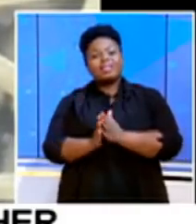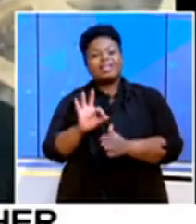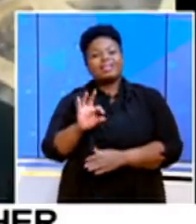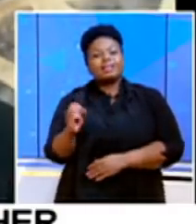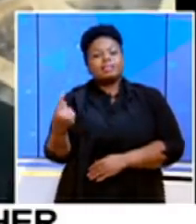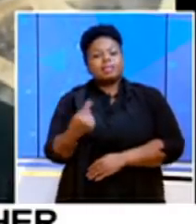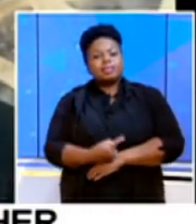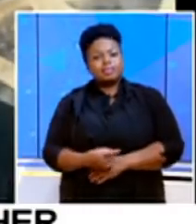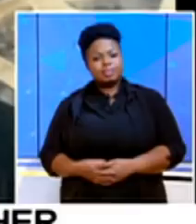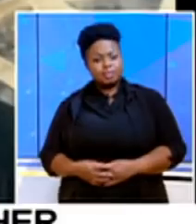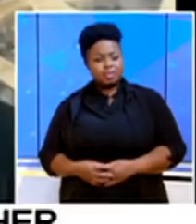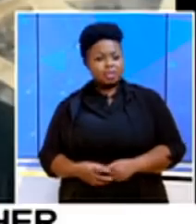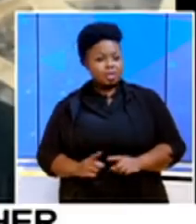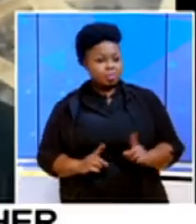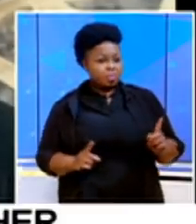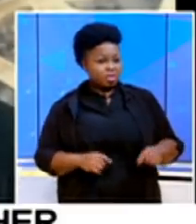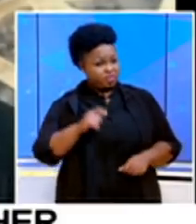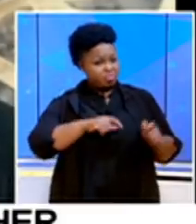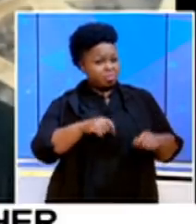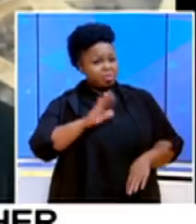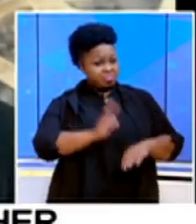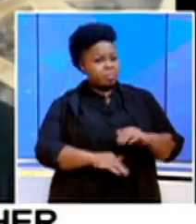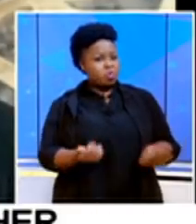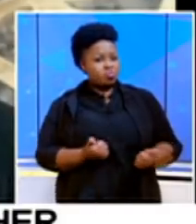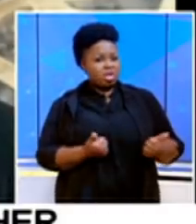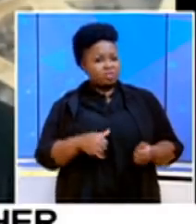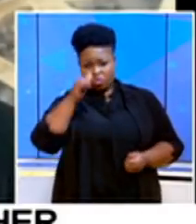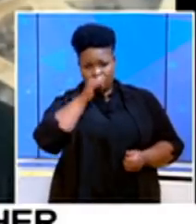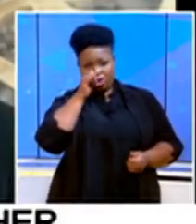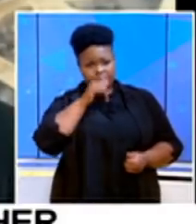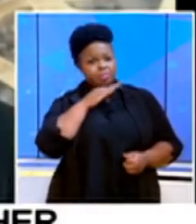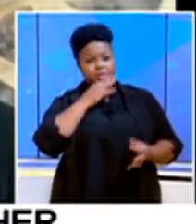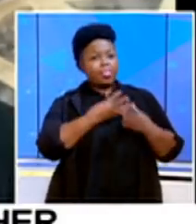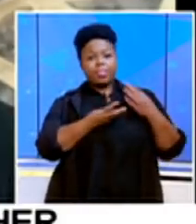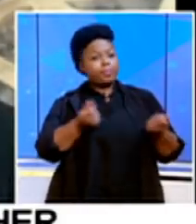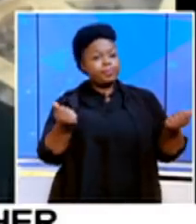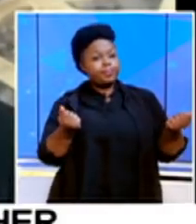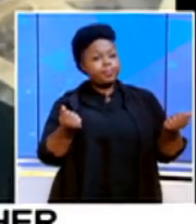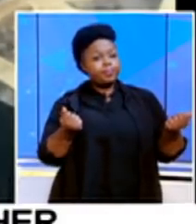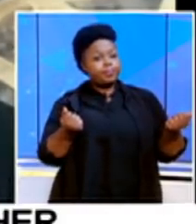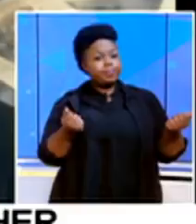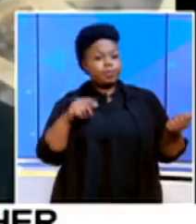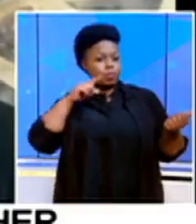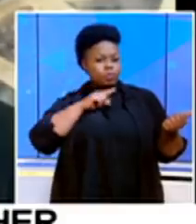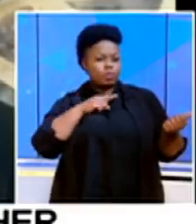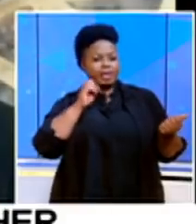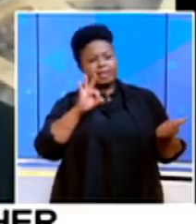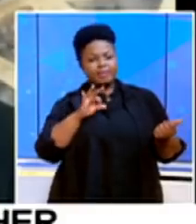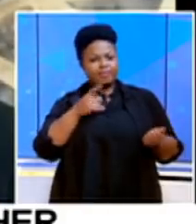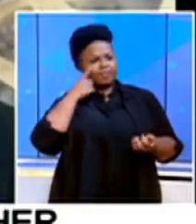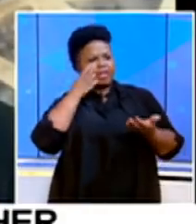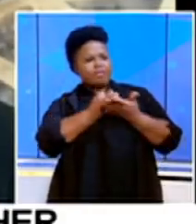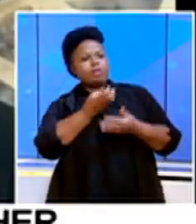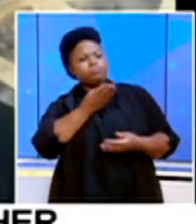But of course, if people have been charged, they've been charged. Those charges are not going to disappear unless there's evidence